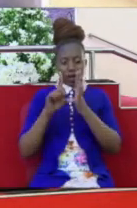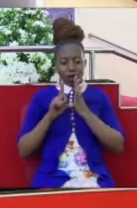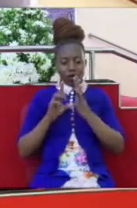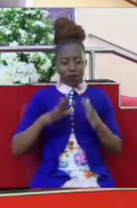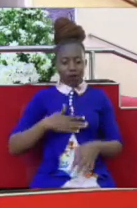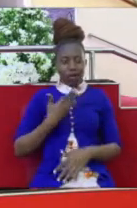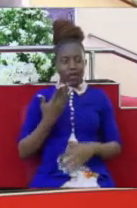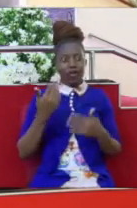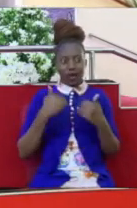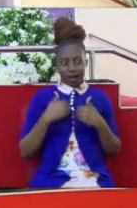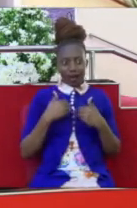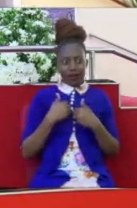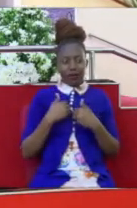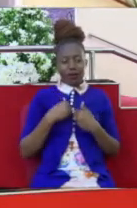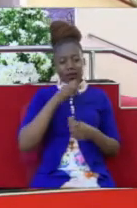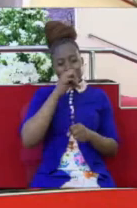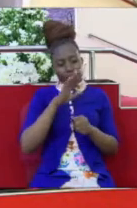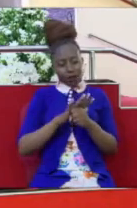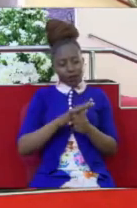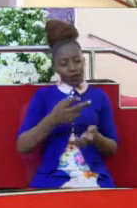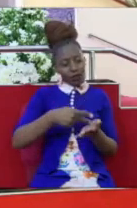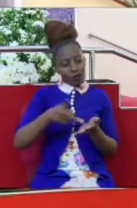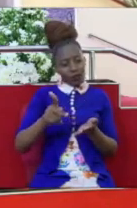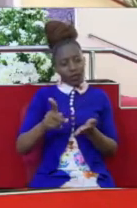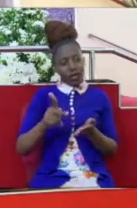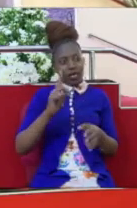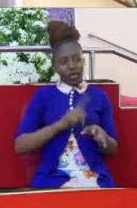soon as they got paid. Wakasema watanilipa tu wakati watakapopata.